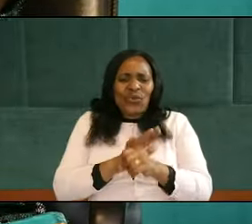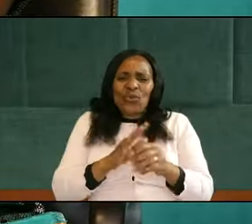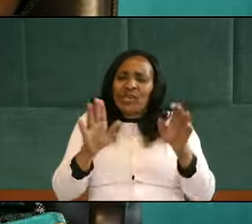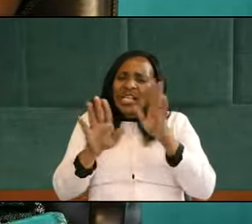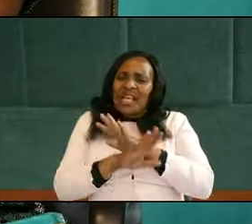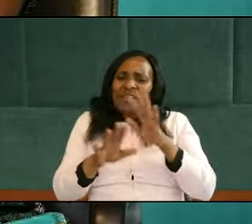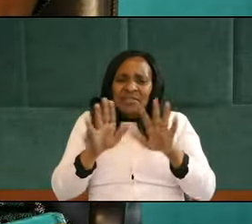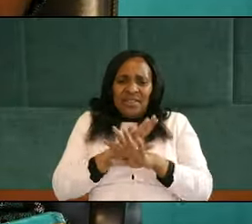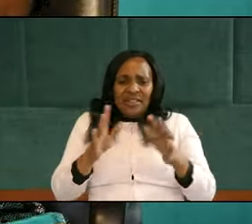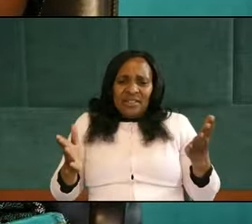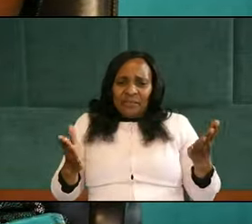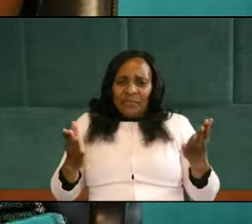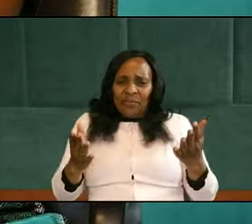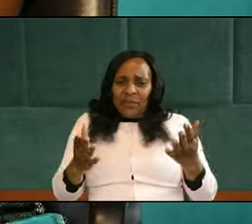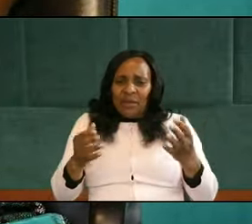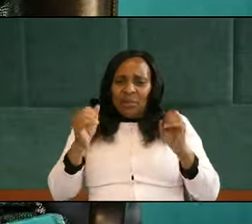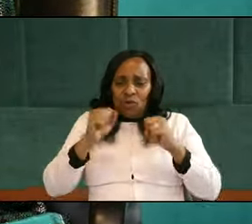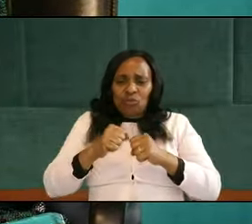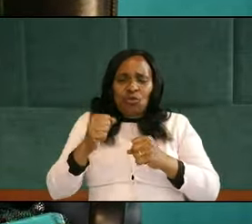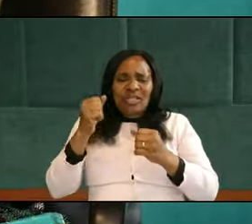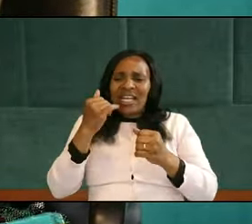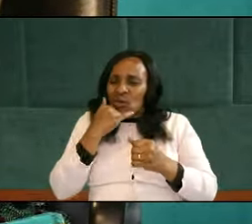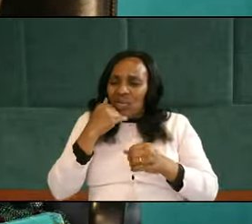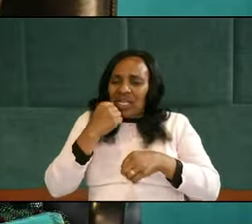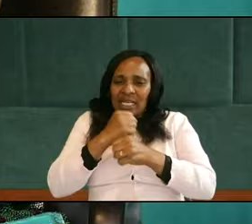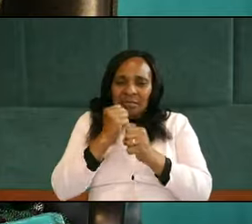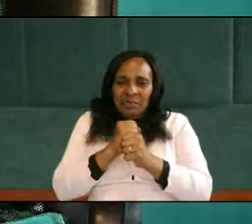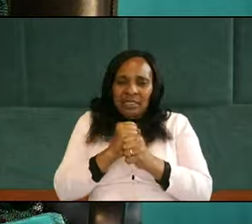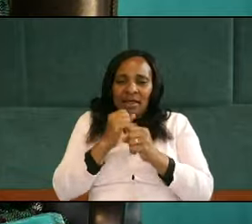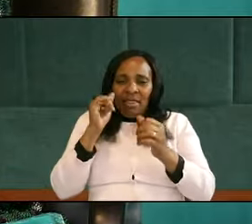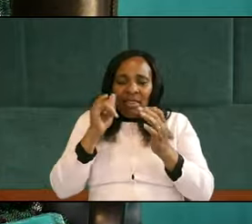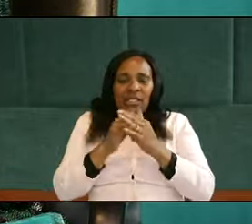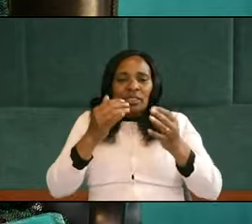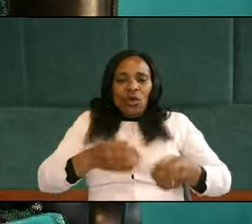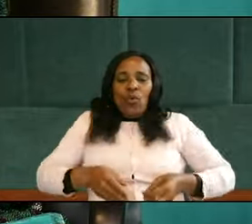everything, like the mess he had created. He had to see the way the murder,